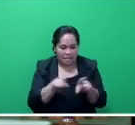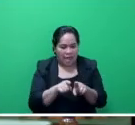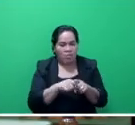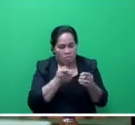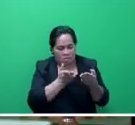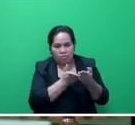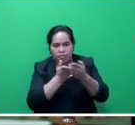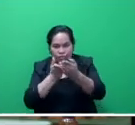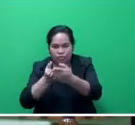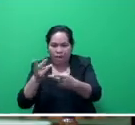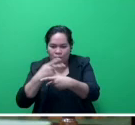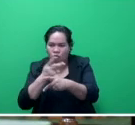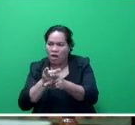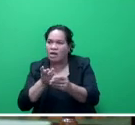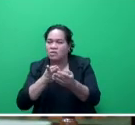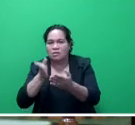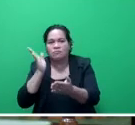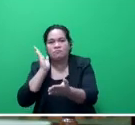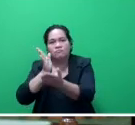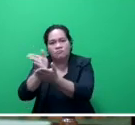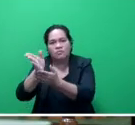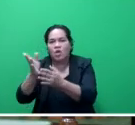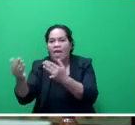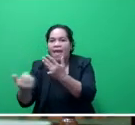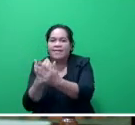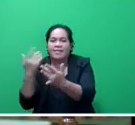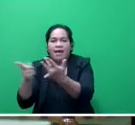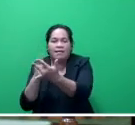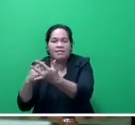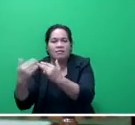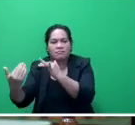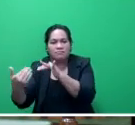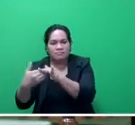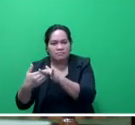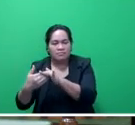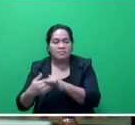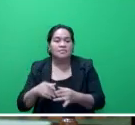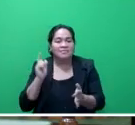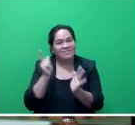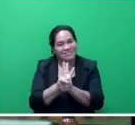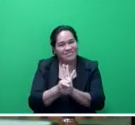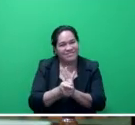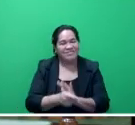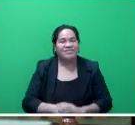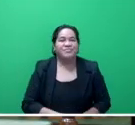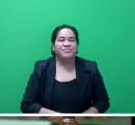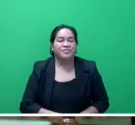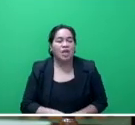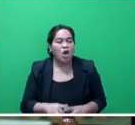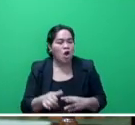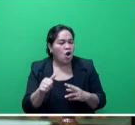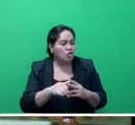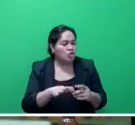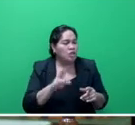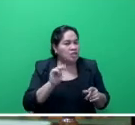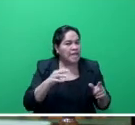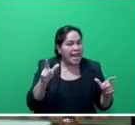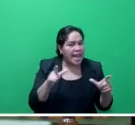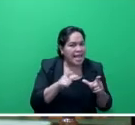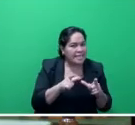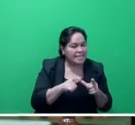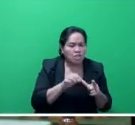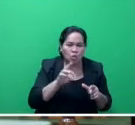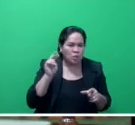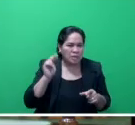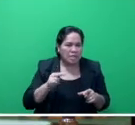Maritime Transport Act will be amended to enable AMSEF to issue licenses instead of having to go through the ministry itself. This